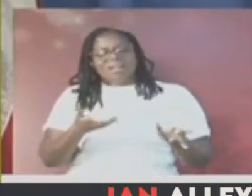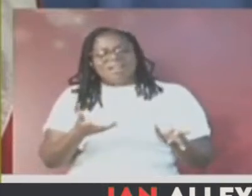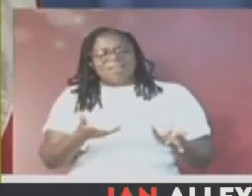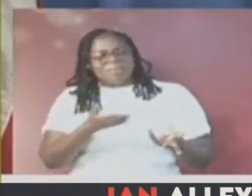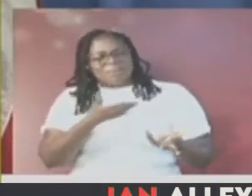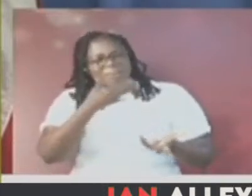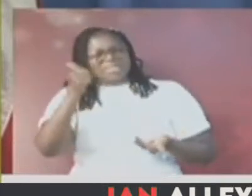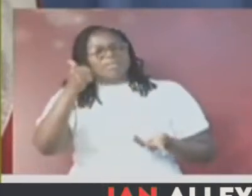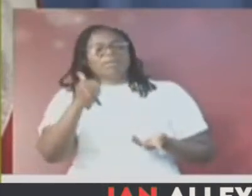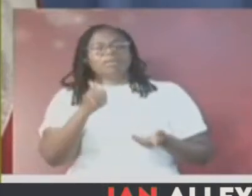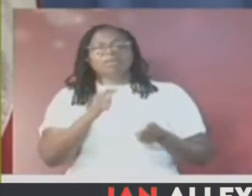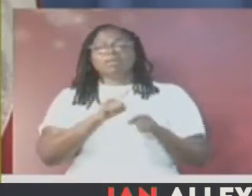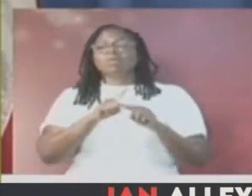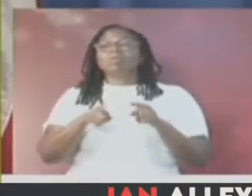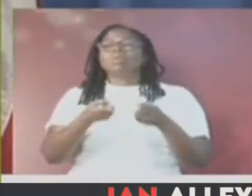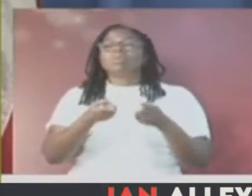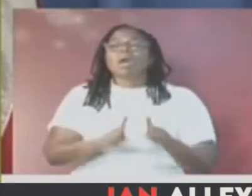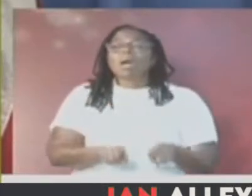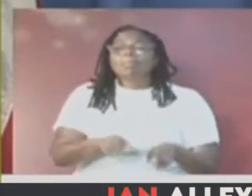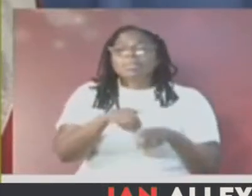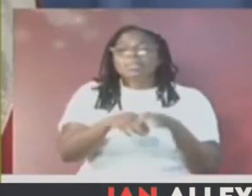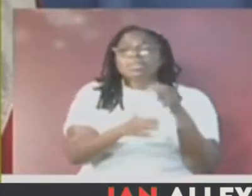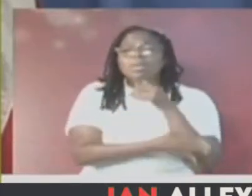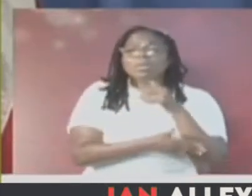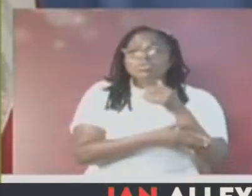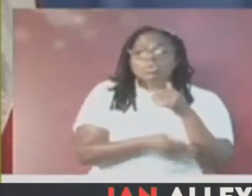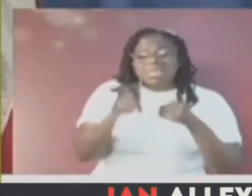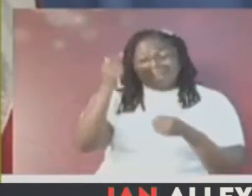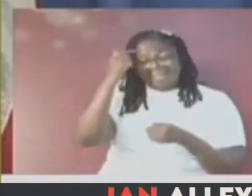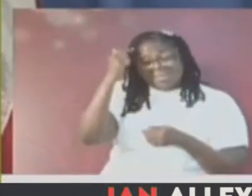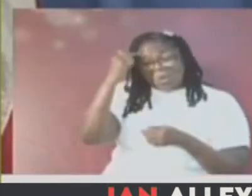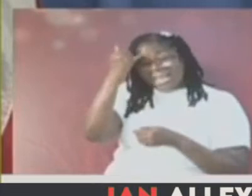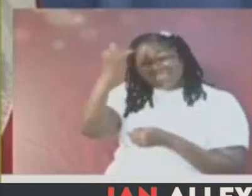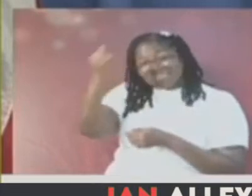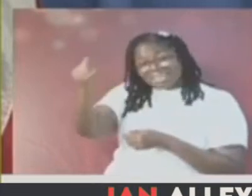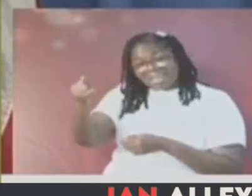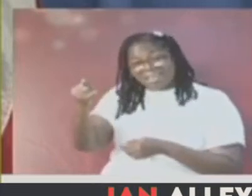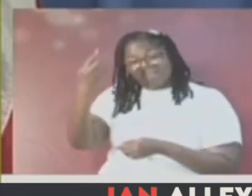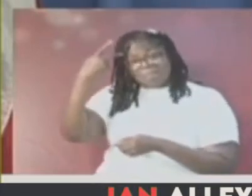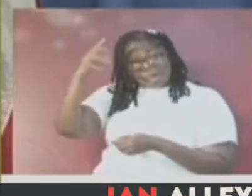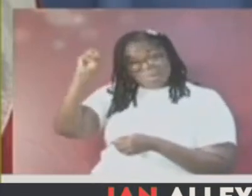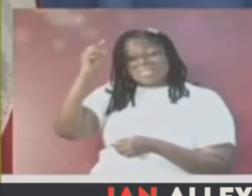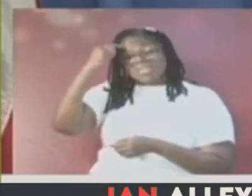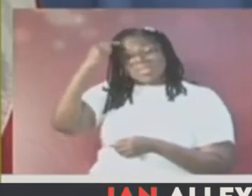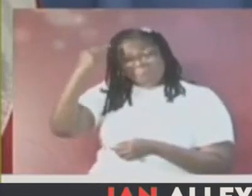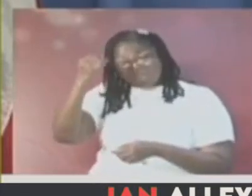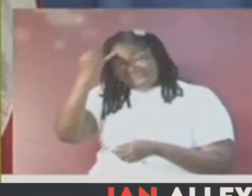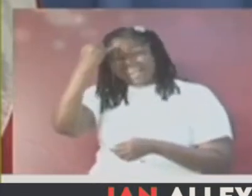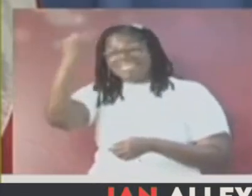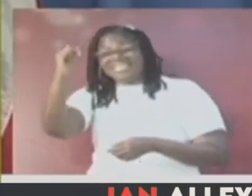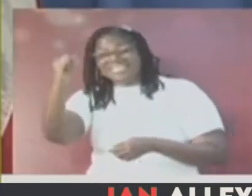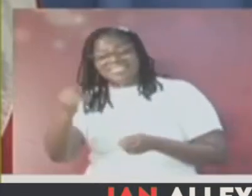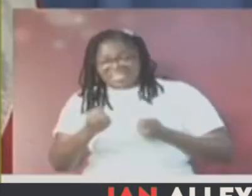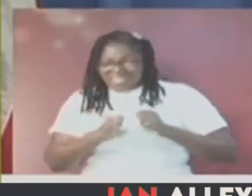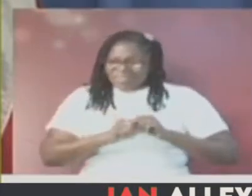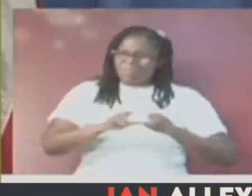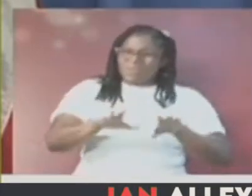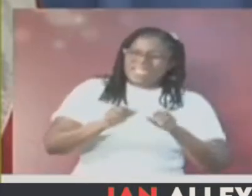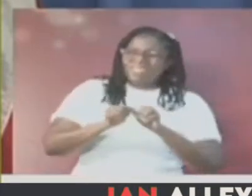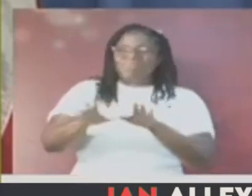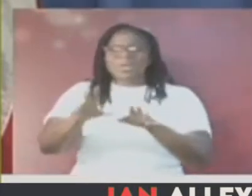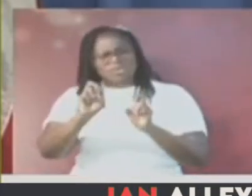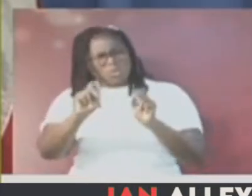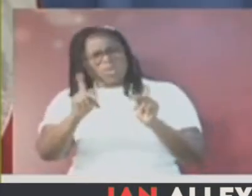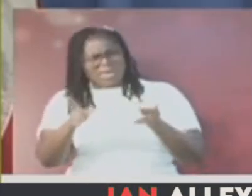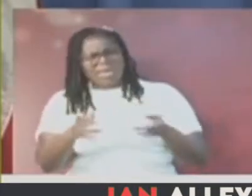breadth of being a statistic. And subsequently, you would have seen the kinds of responses in that